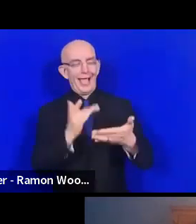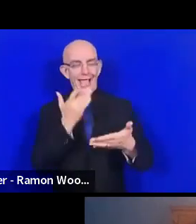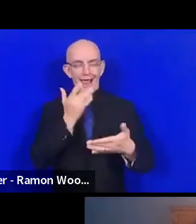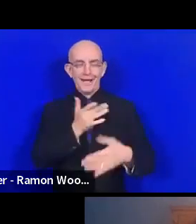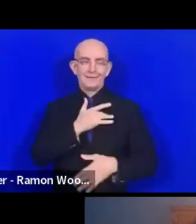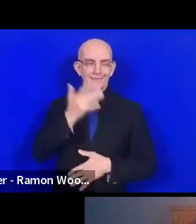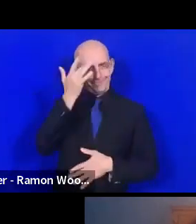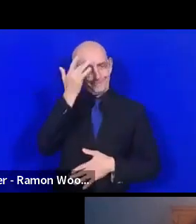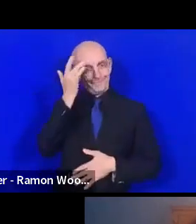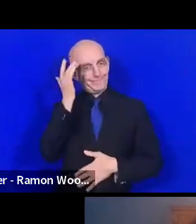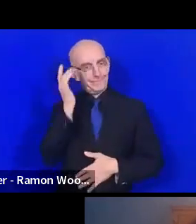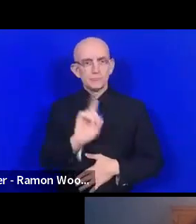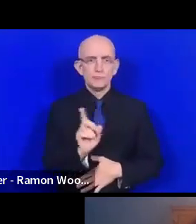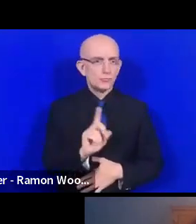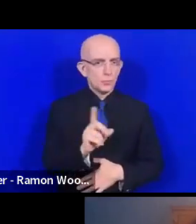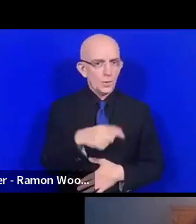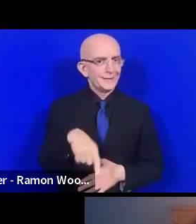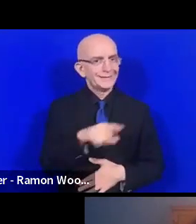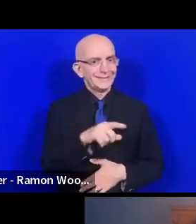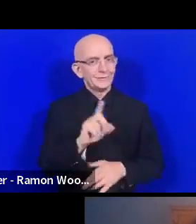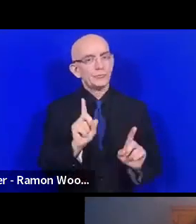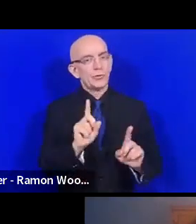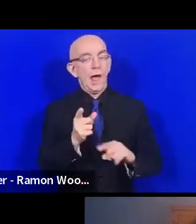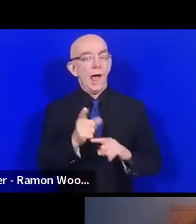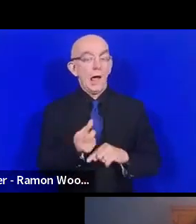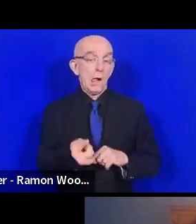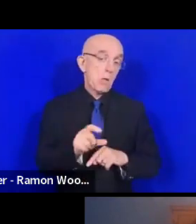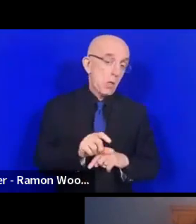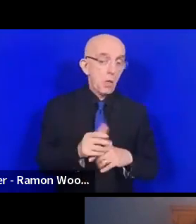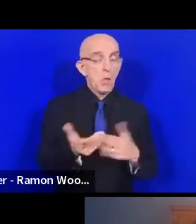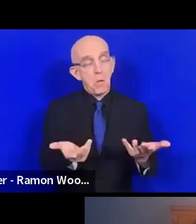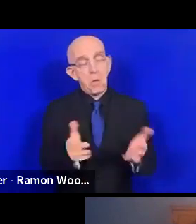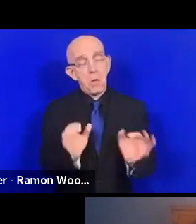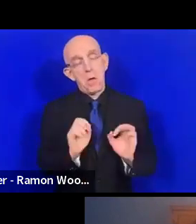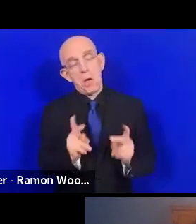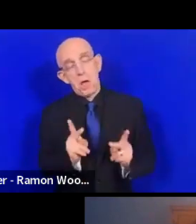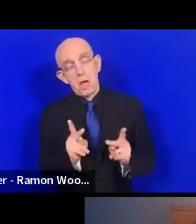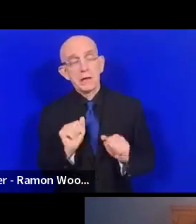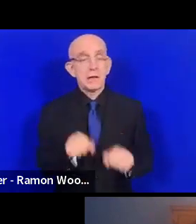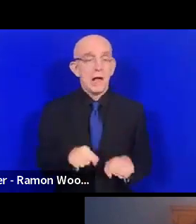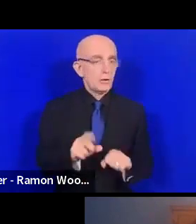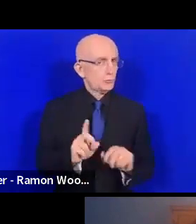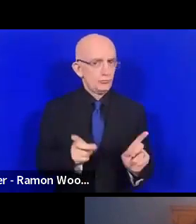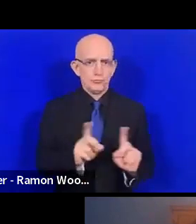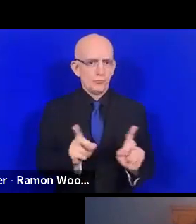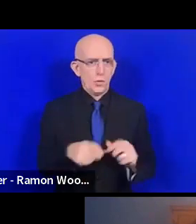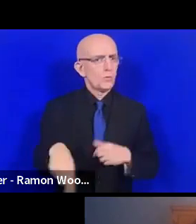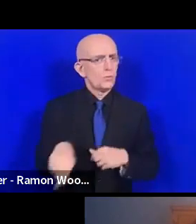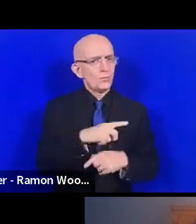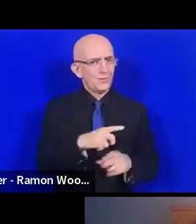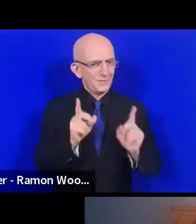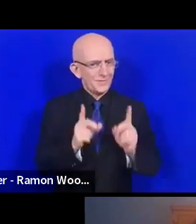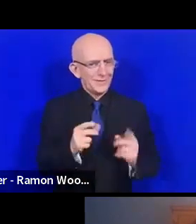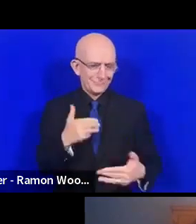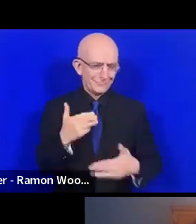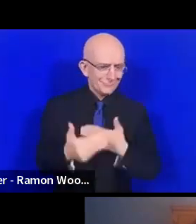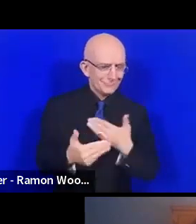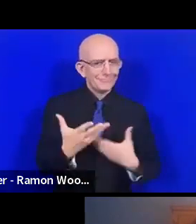we sincerely hope that you will do so today by signing on to the Feminist Accessibility Protocol. And thank you